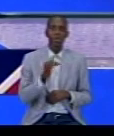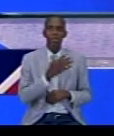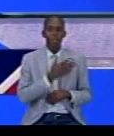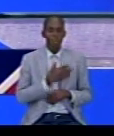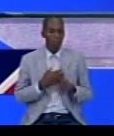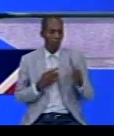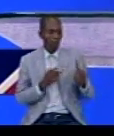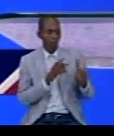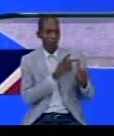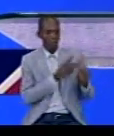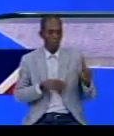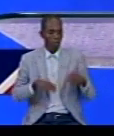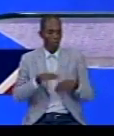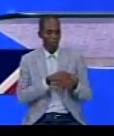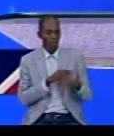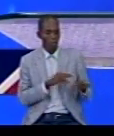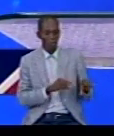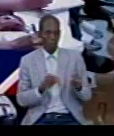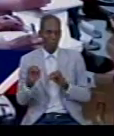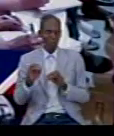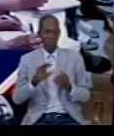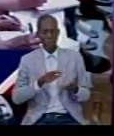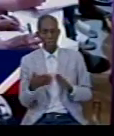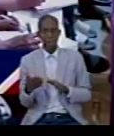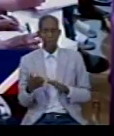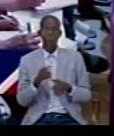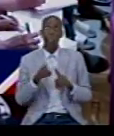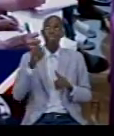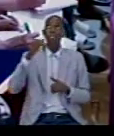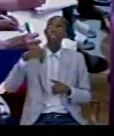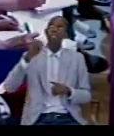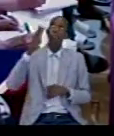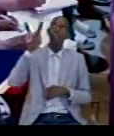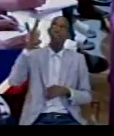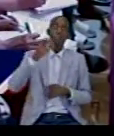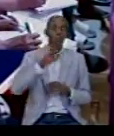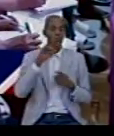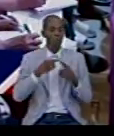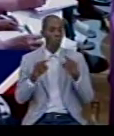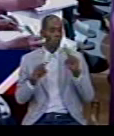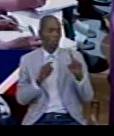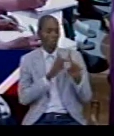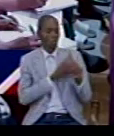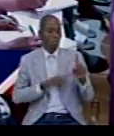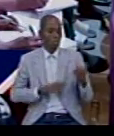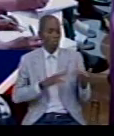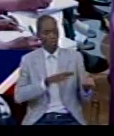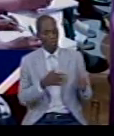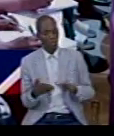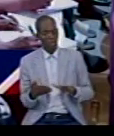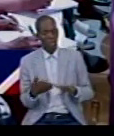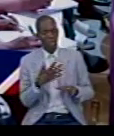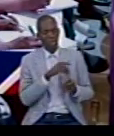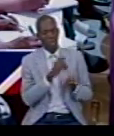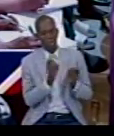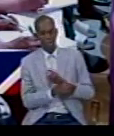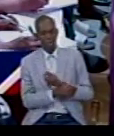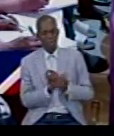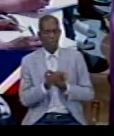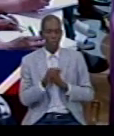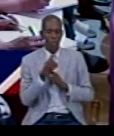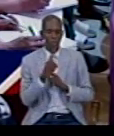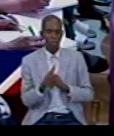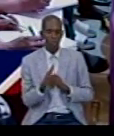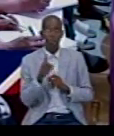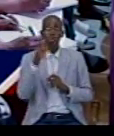one kingdom passes away, he still remains there. And when one king dies and changes, and God